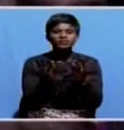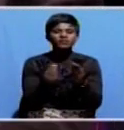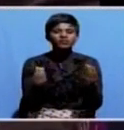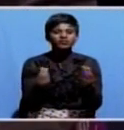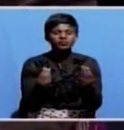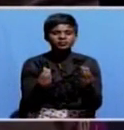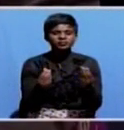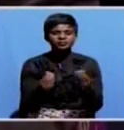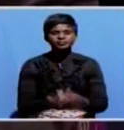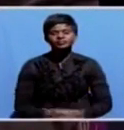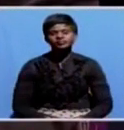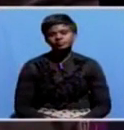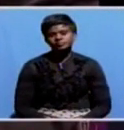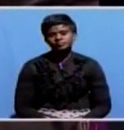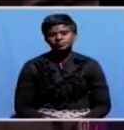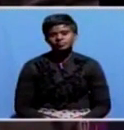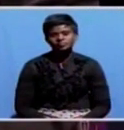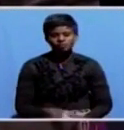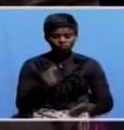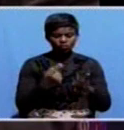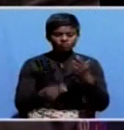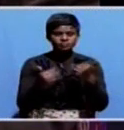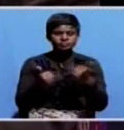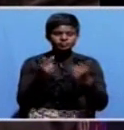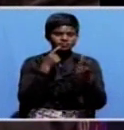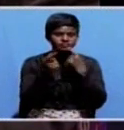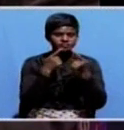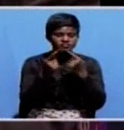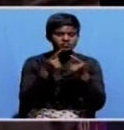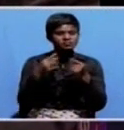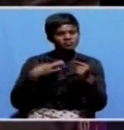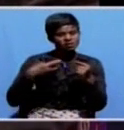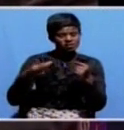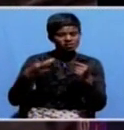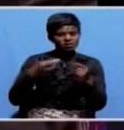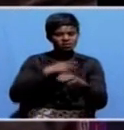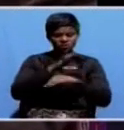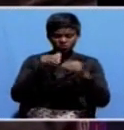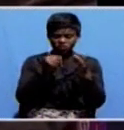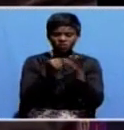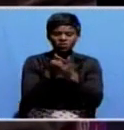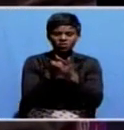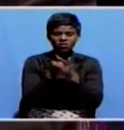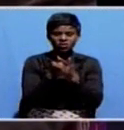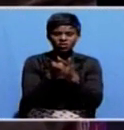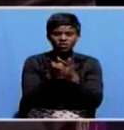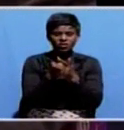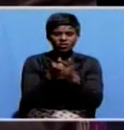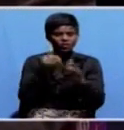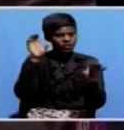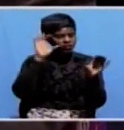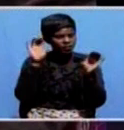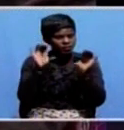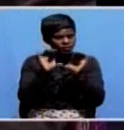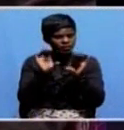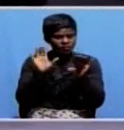that, what I'm talking about, applies all over the world. In conditions so your of statement shortages. is based on